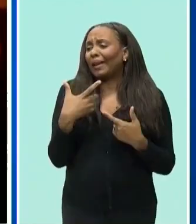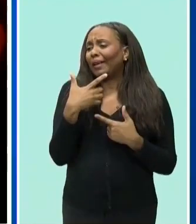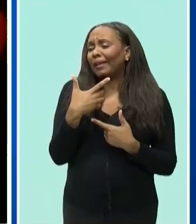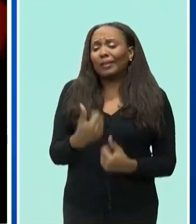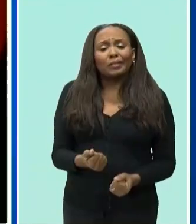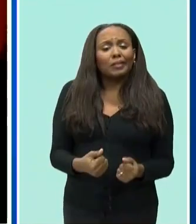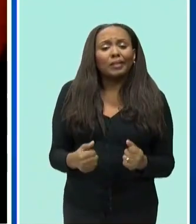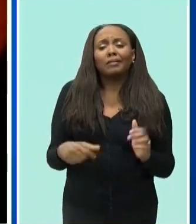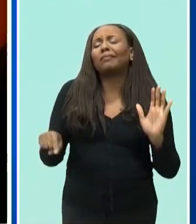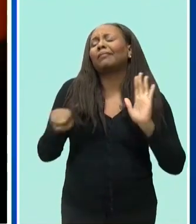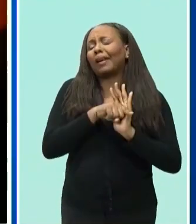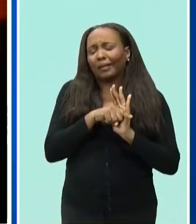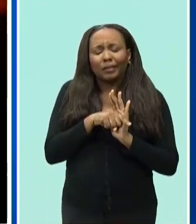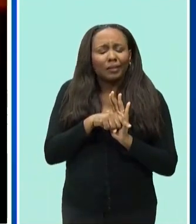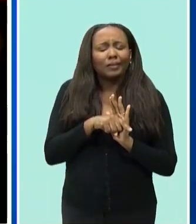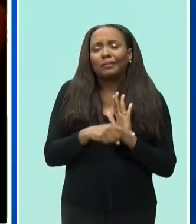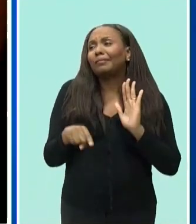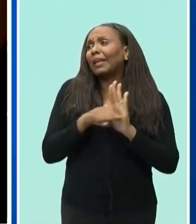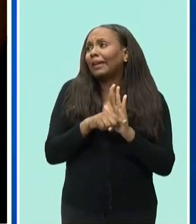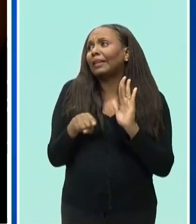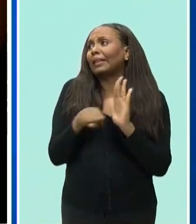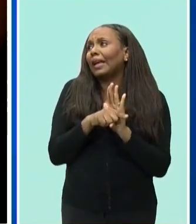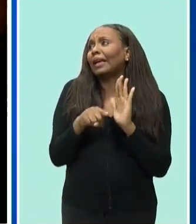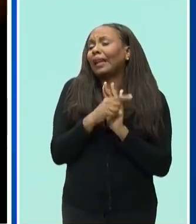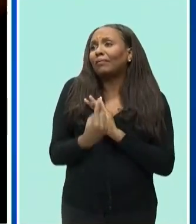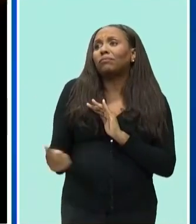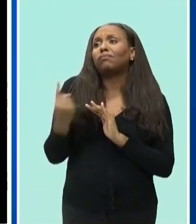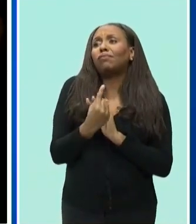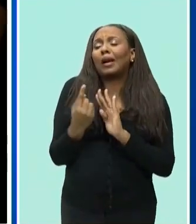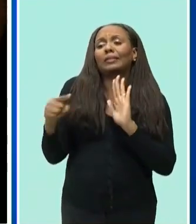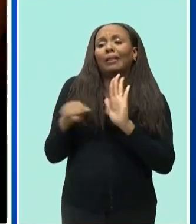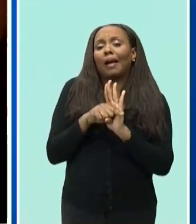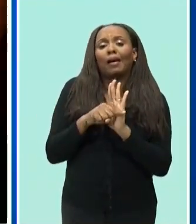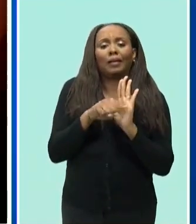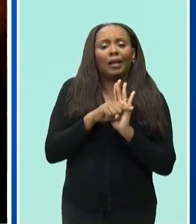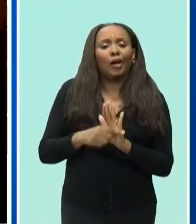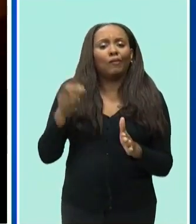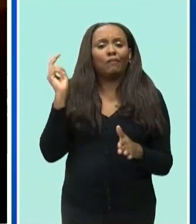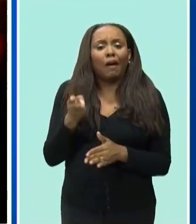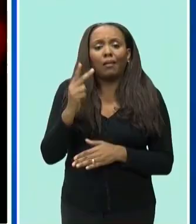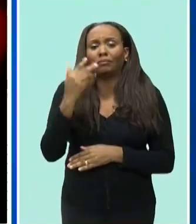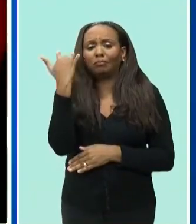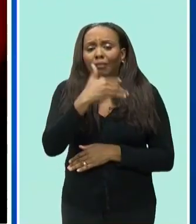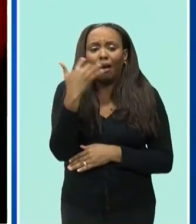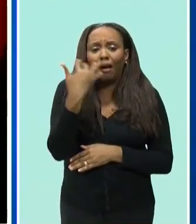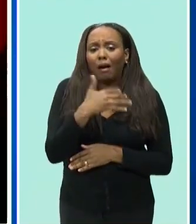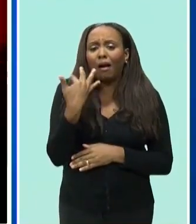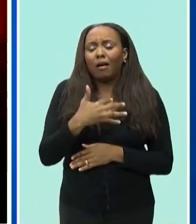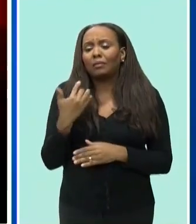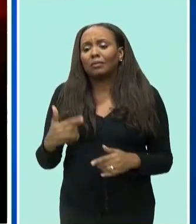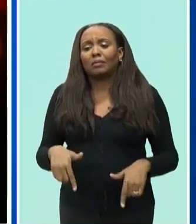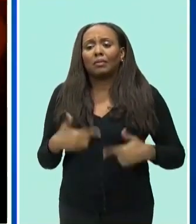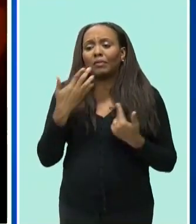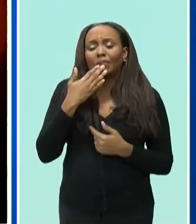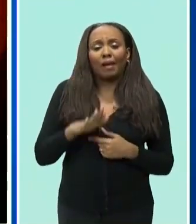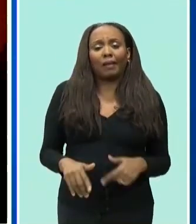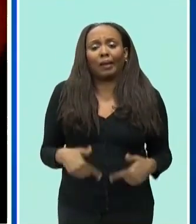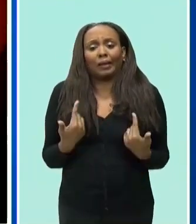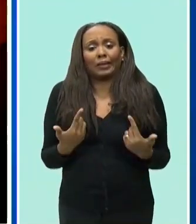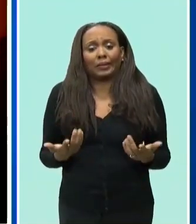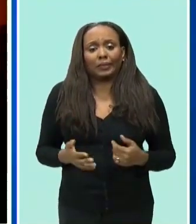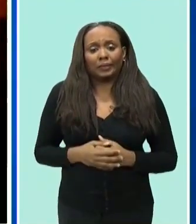going down a negative line, getting involved with illegal drugs, violence, and generally living unsavory